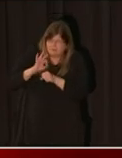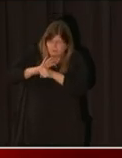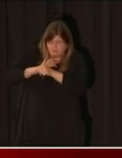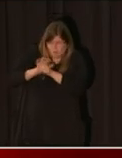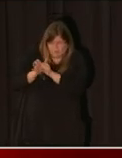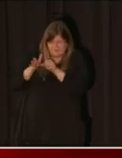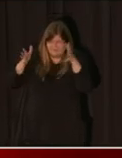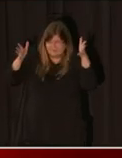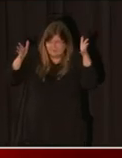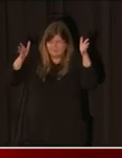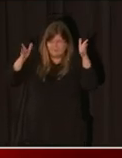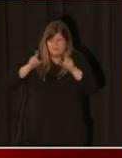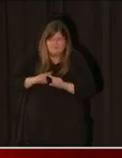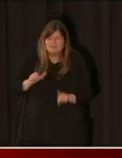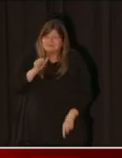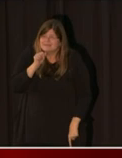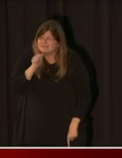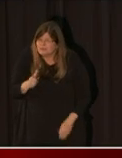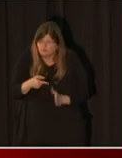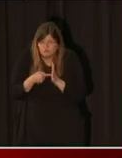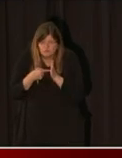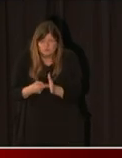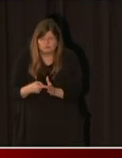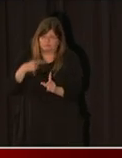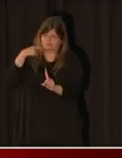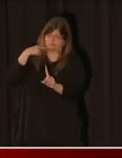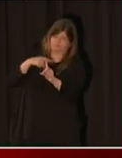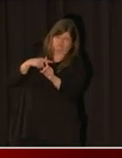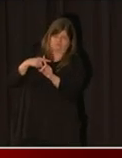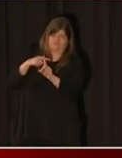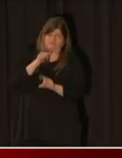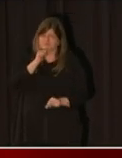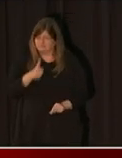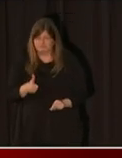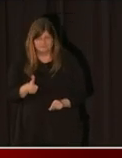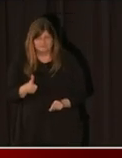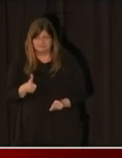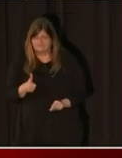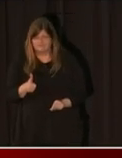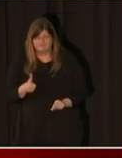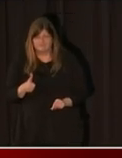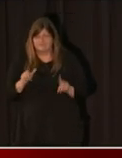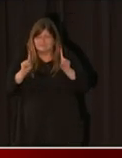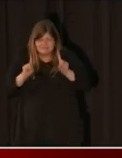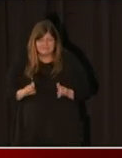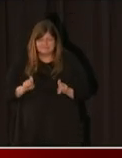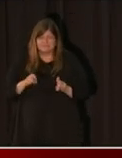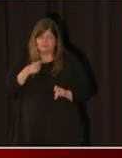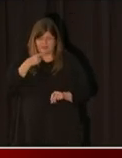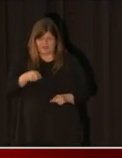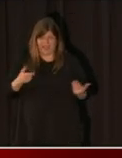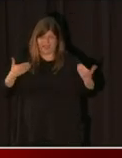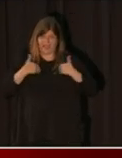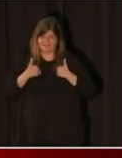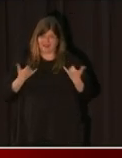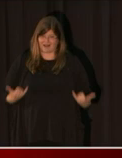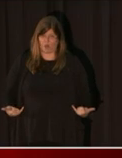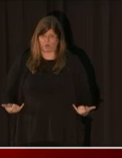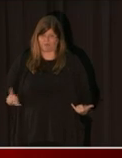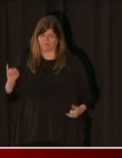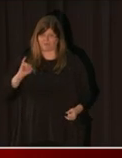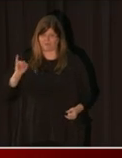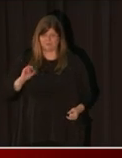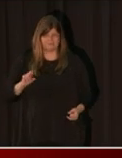infection, and are not really the tests that test you for current infection. So we're doing a lot to gather